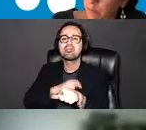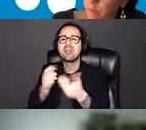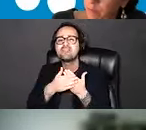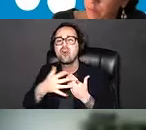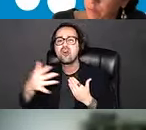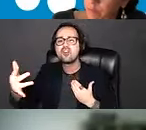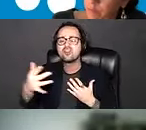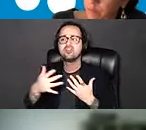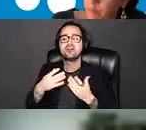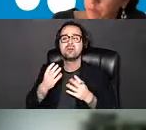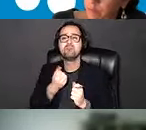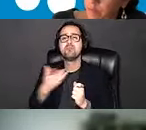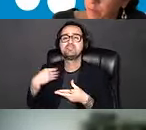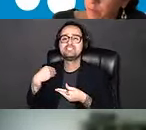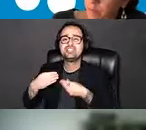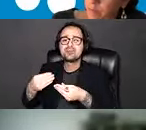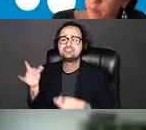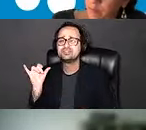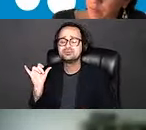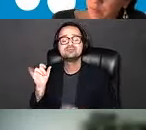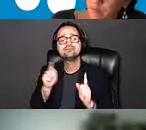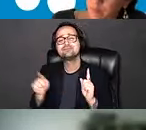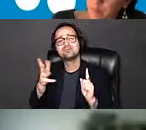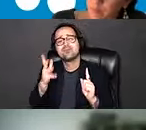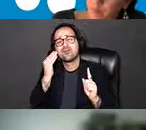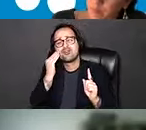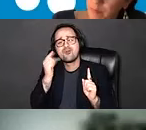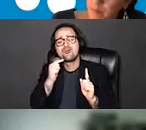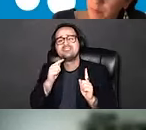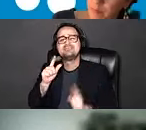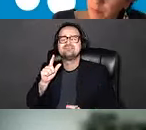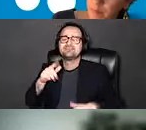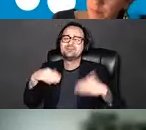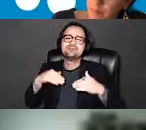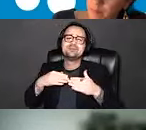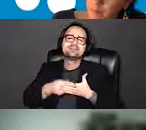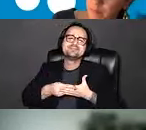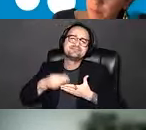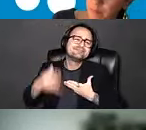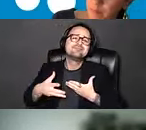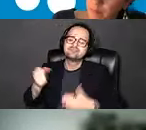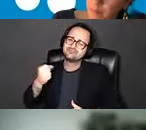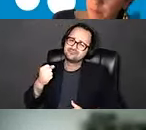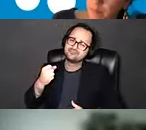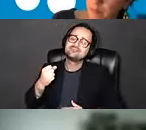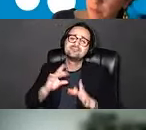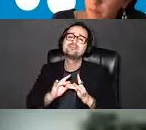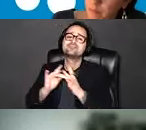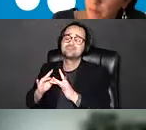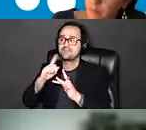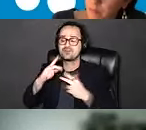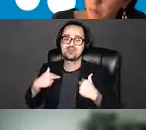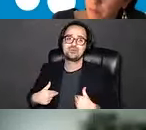being multi-generational. And as you know, then it means very costly just in terms of human